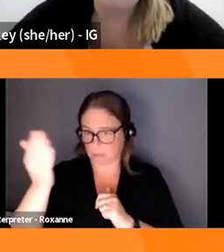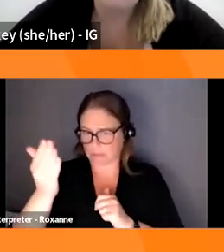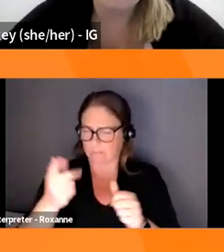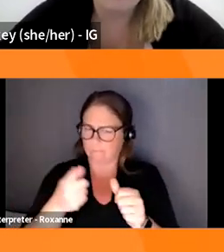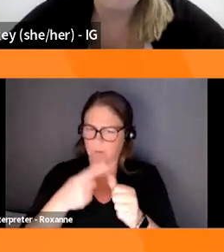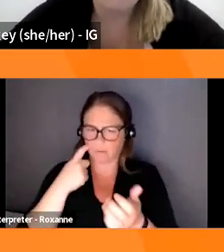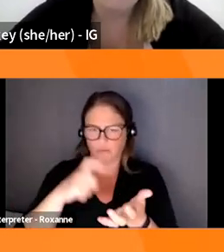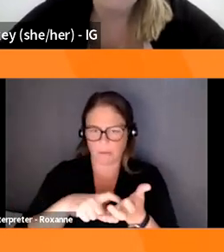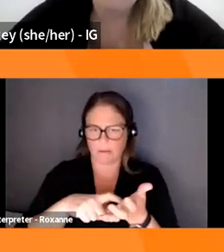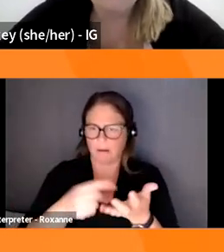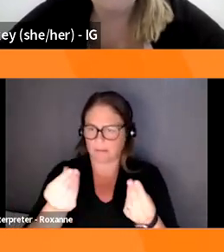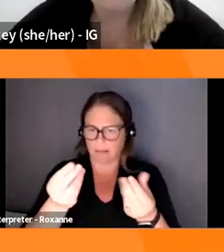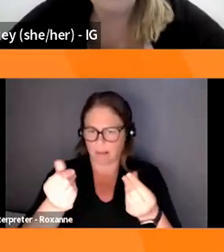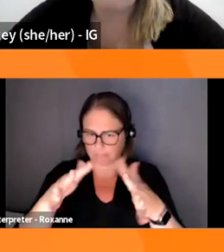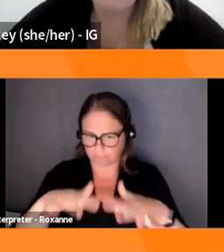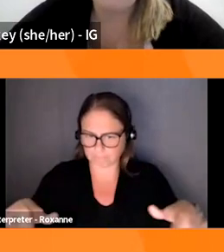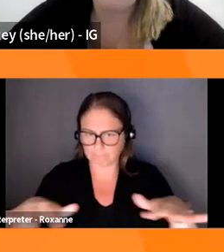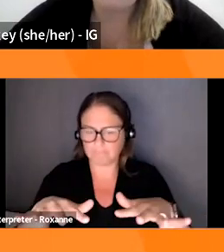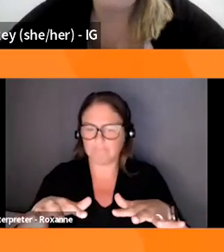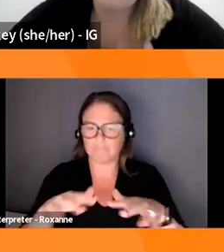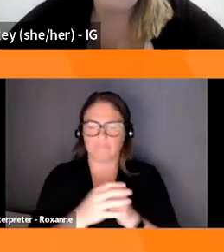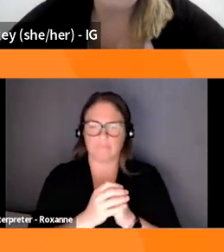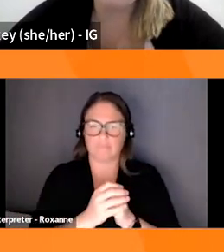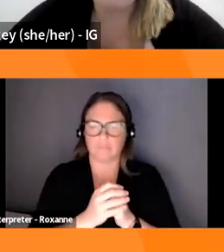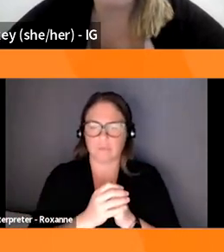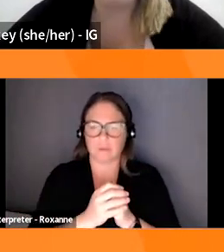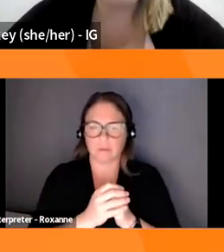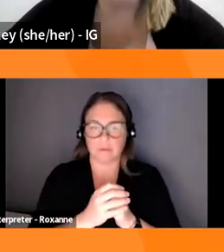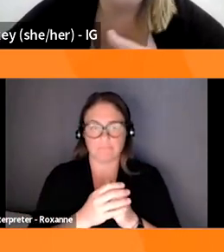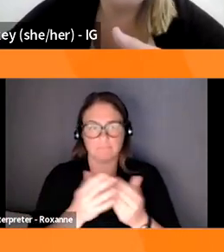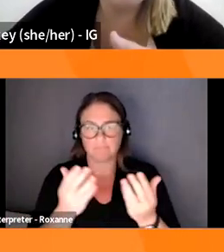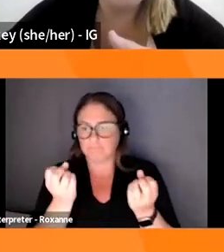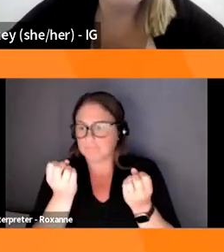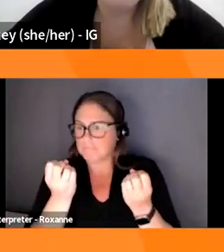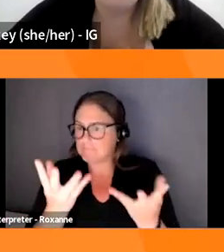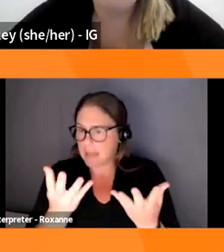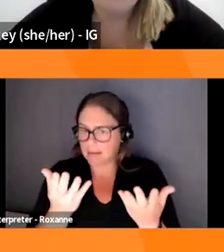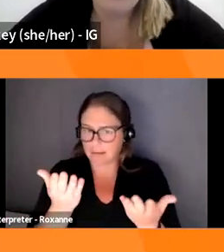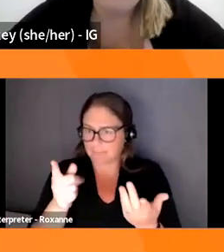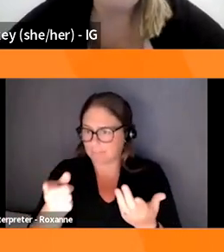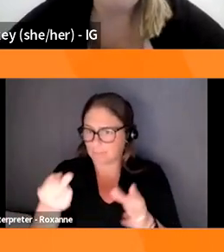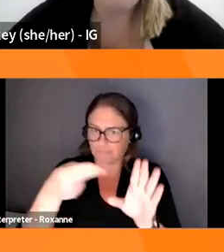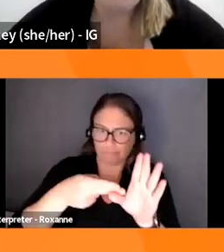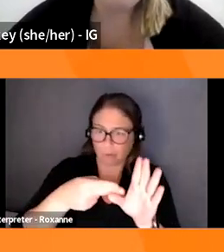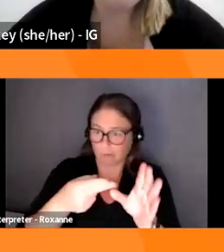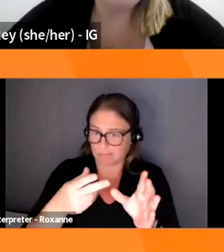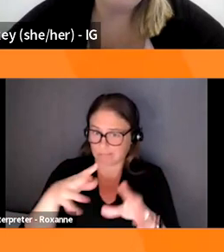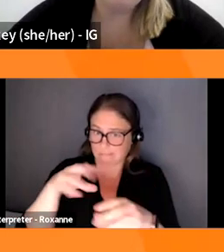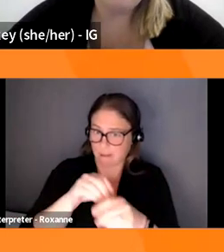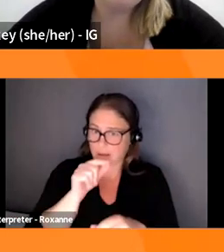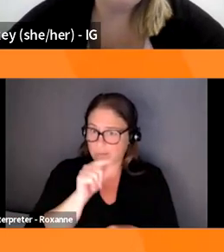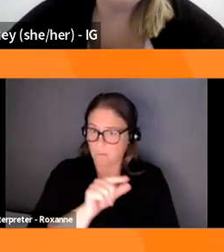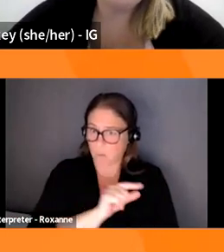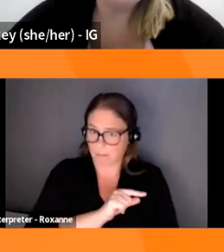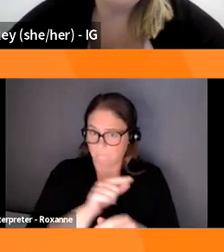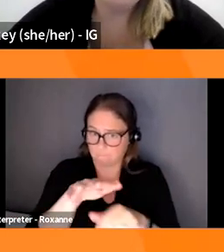that Guelph is on. We acknowledge that many others here may not be in Guelph, so we do invite you